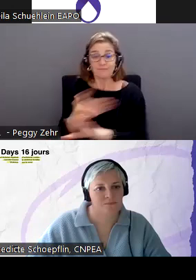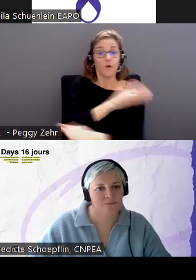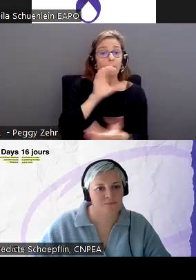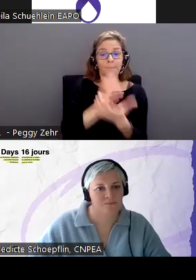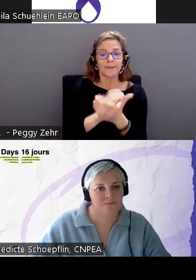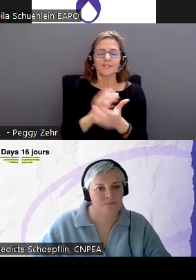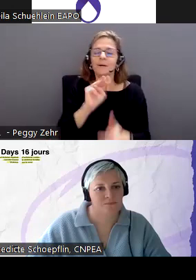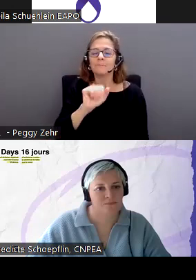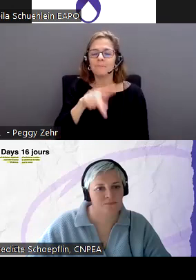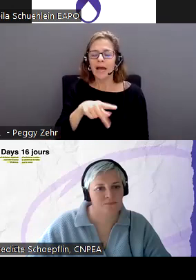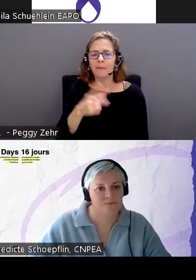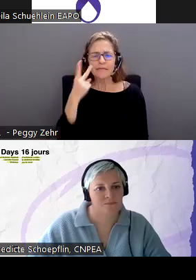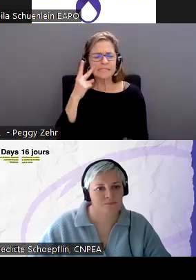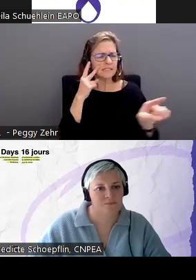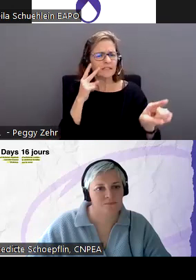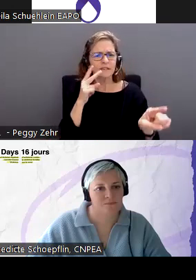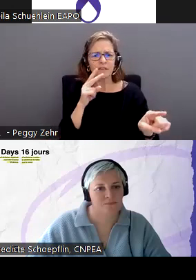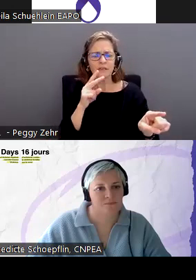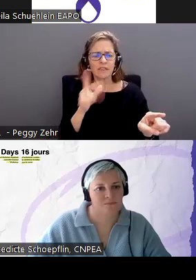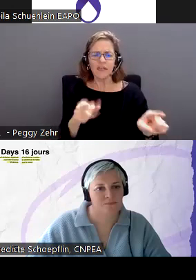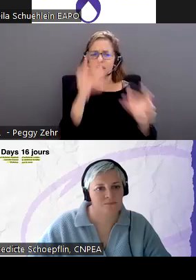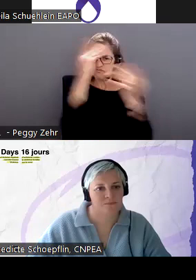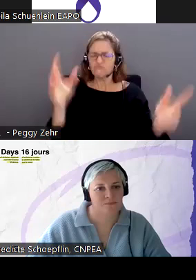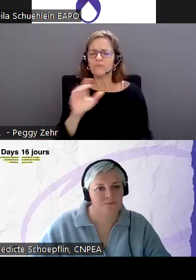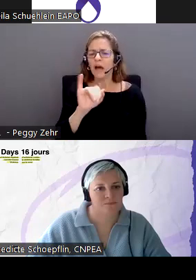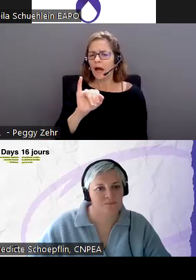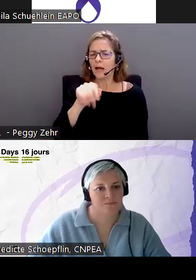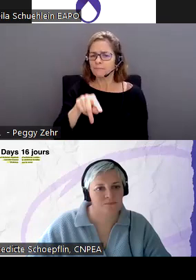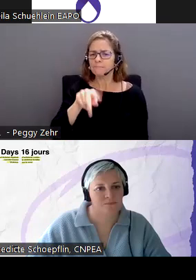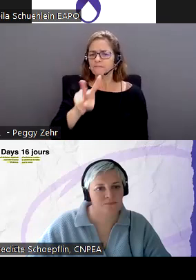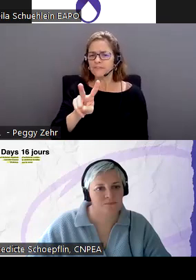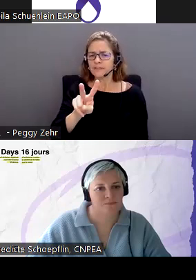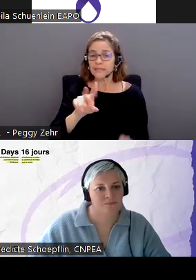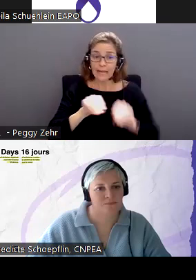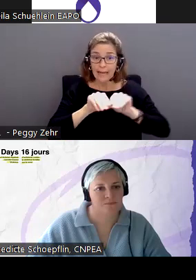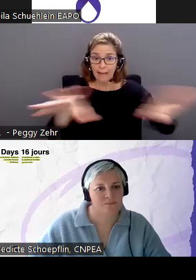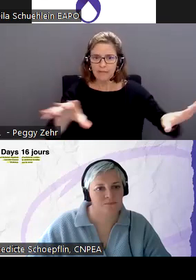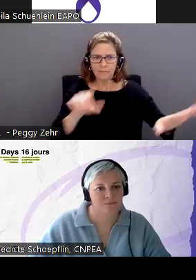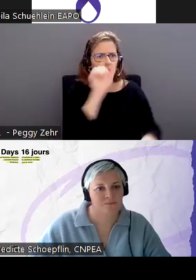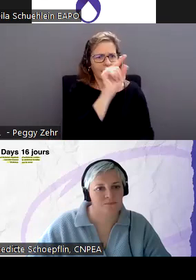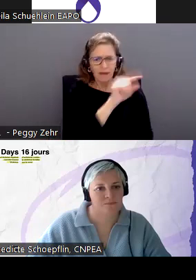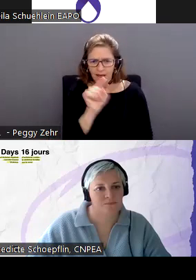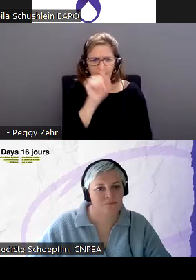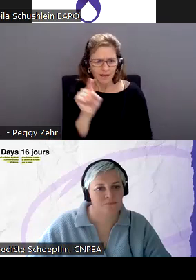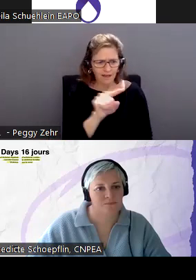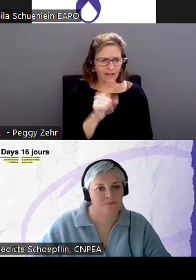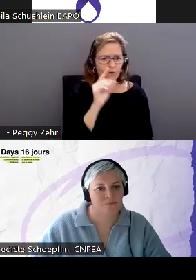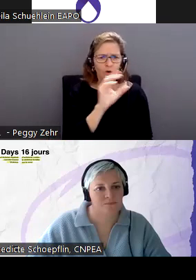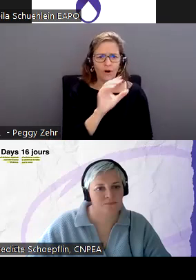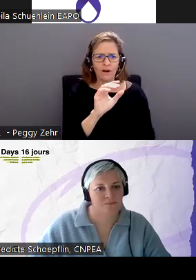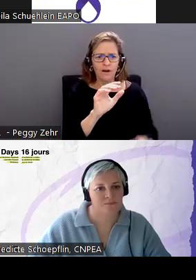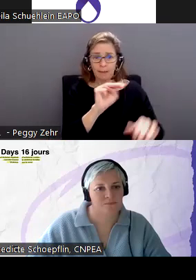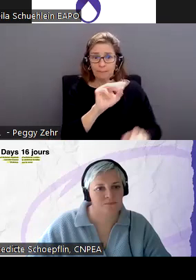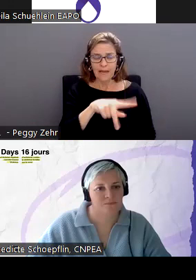and declared intimate partner violence to be an epidemic just in the last year. That's the beginning of a movement